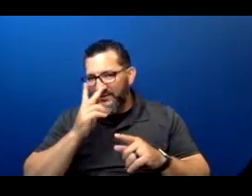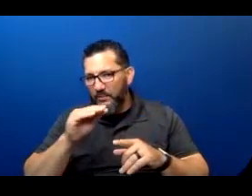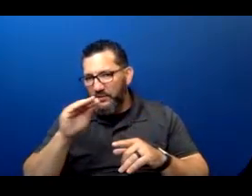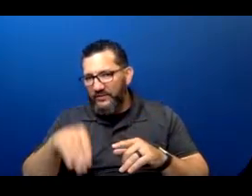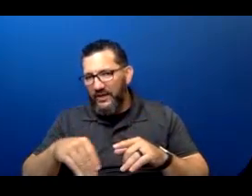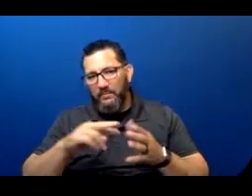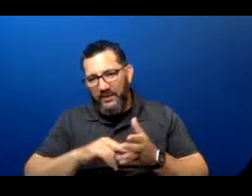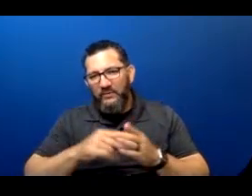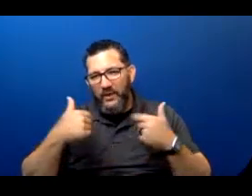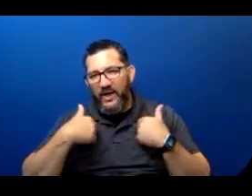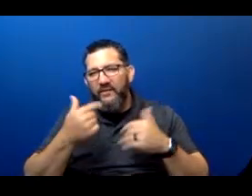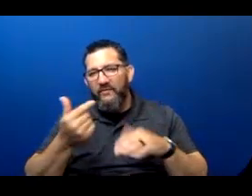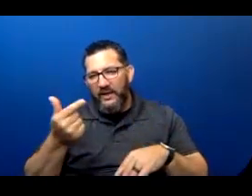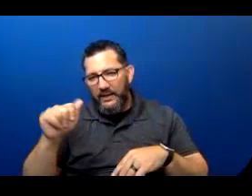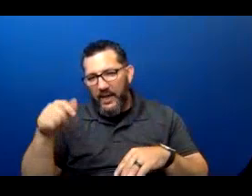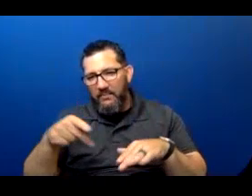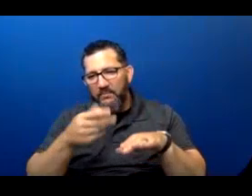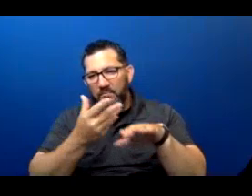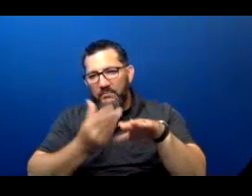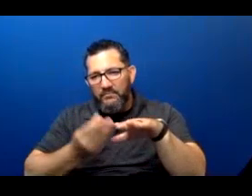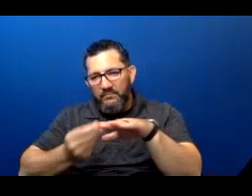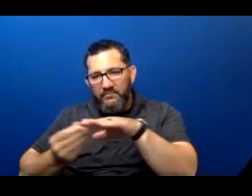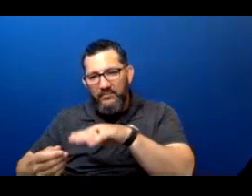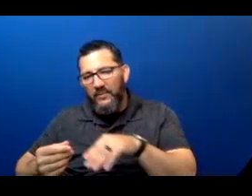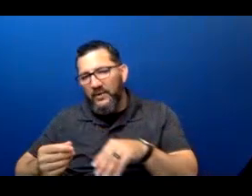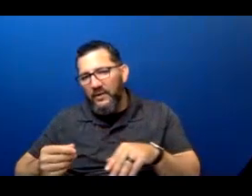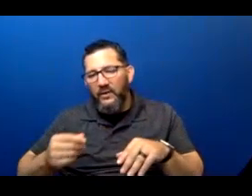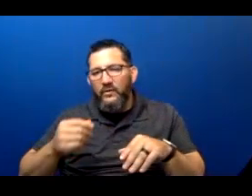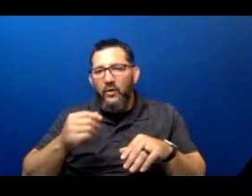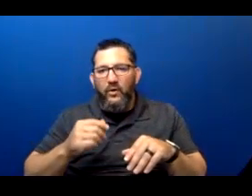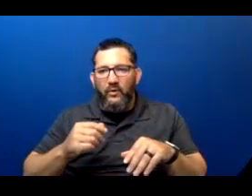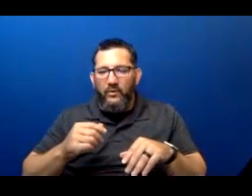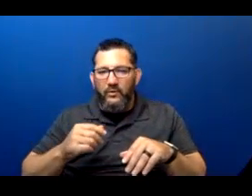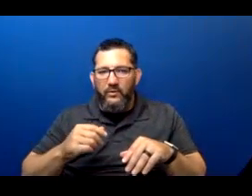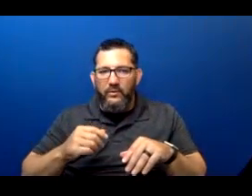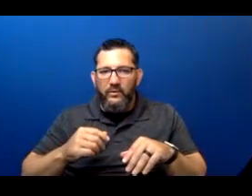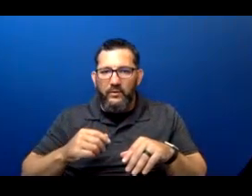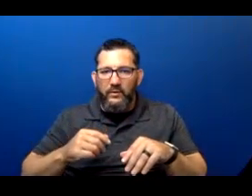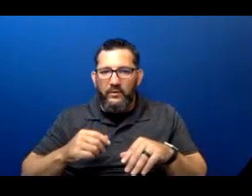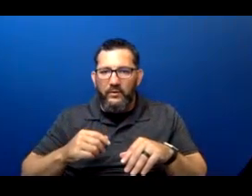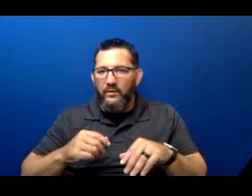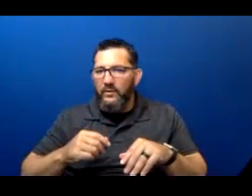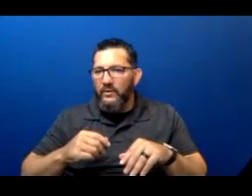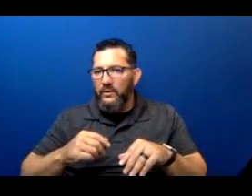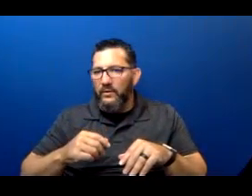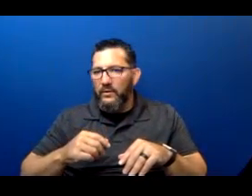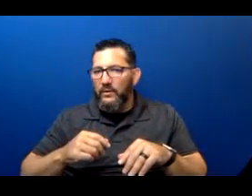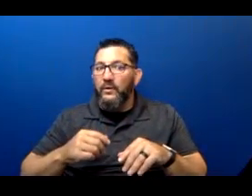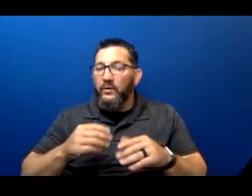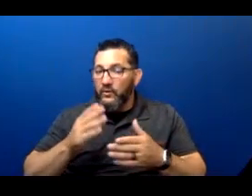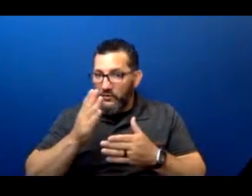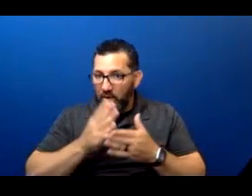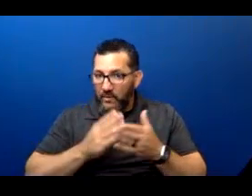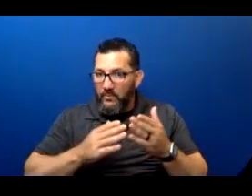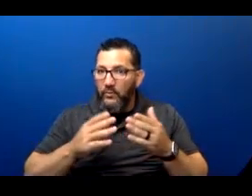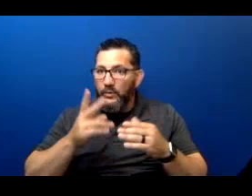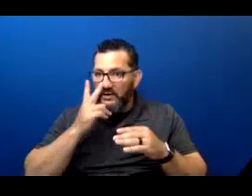for population size within each group. So on a more positive note, some counties